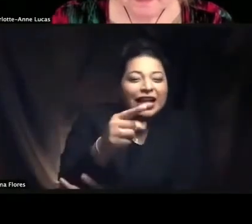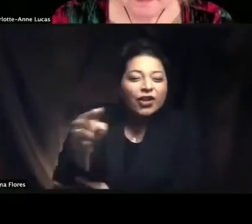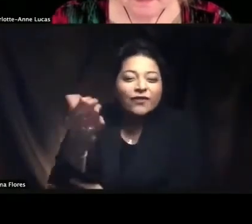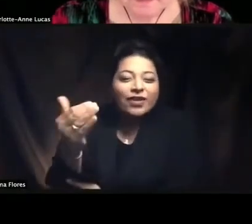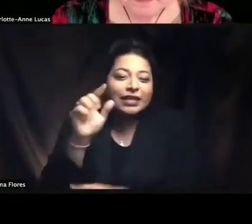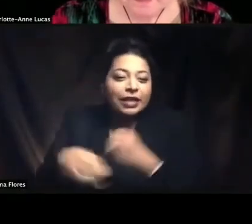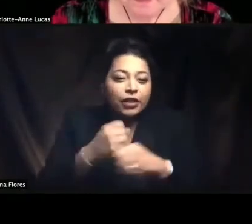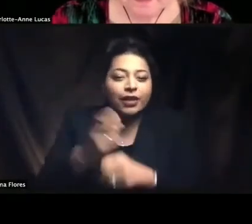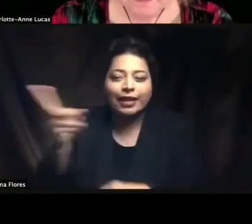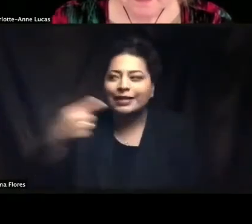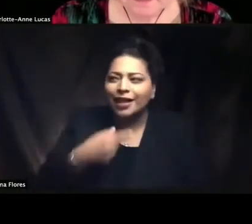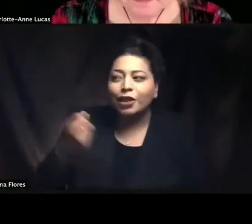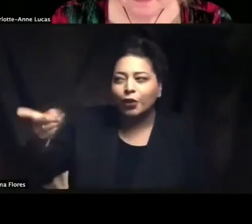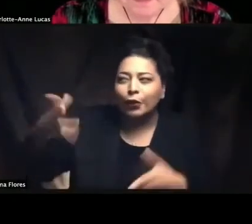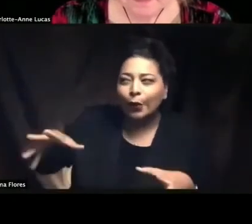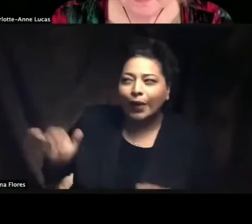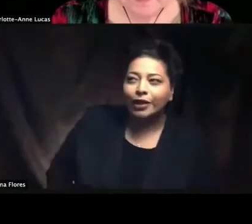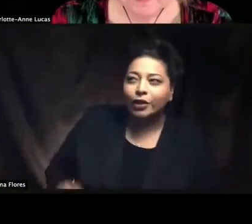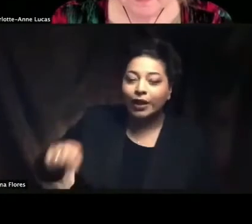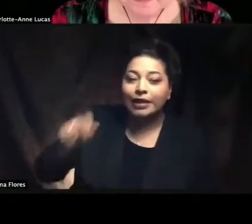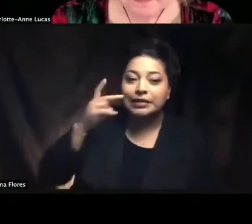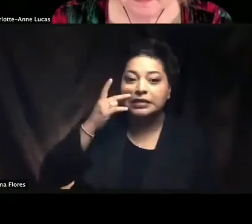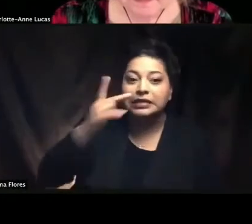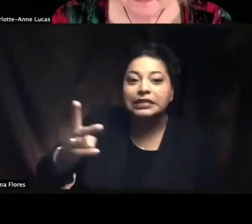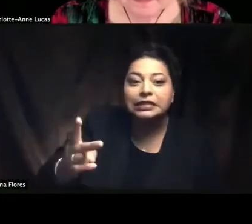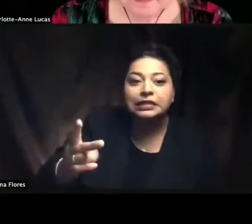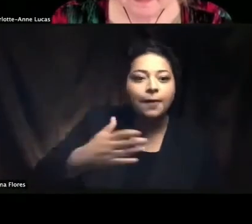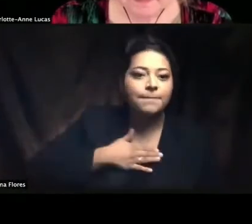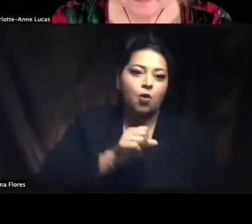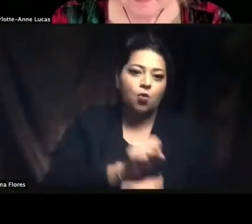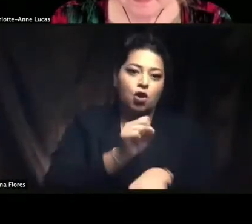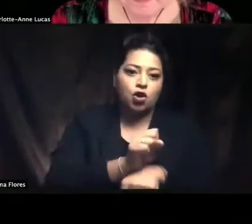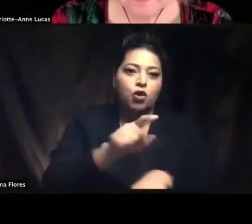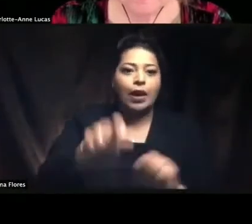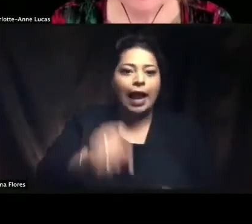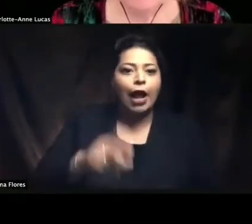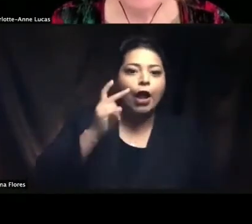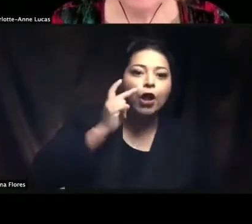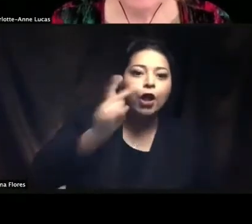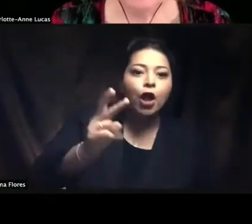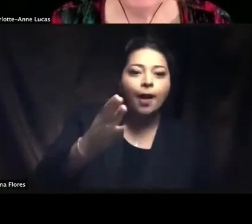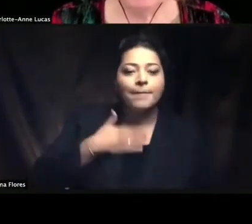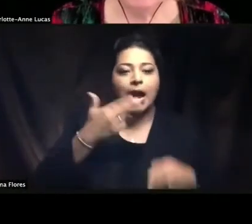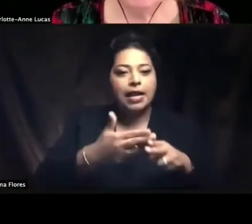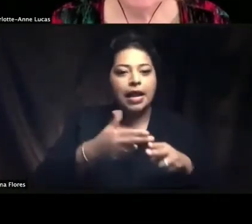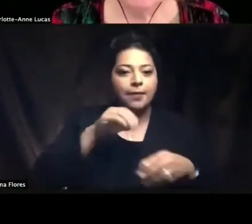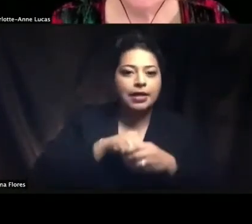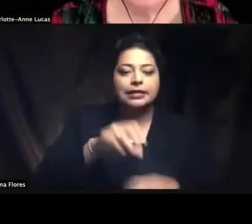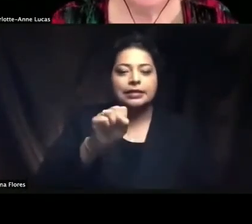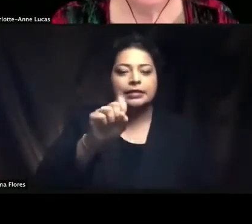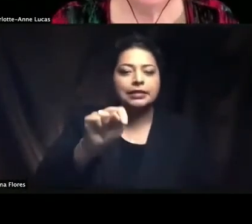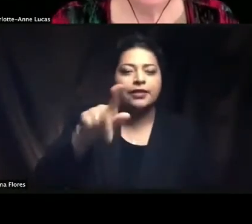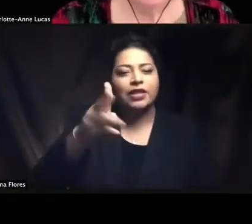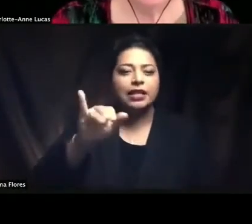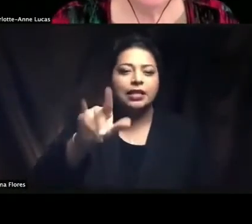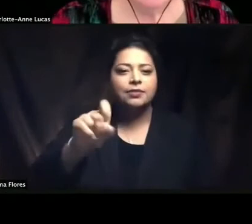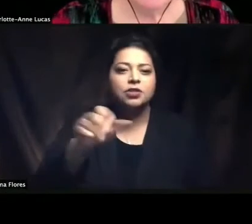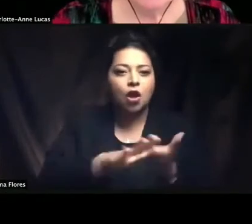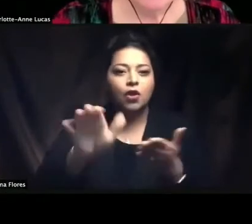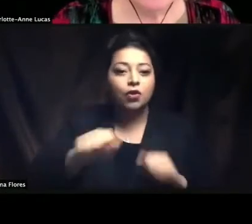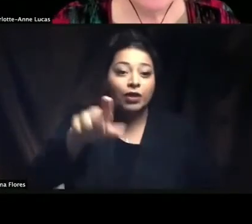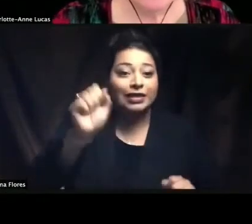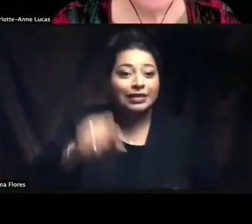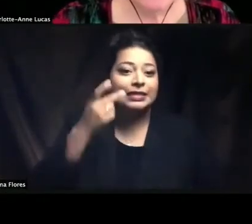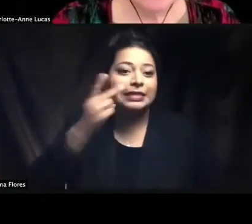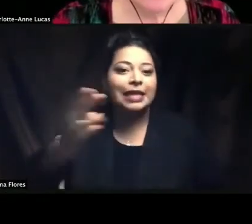people saying they got things done, but you can go see the work that I've done. You can go look at my name at St. Philip's College and see my name everywhere. Thank